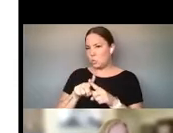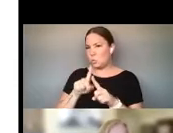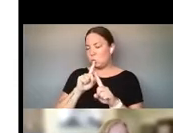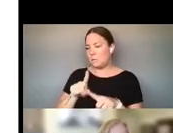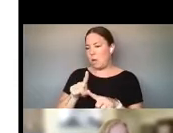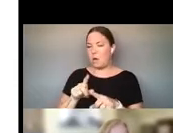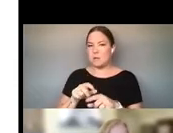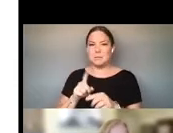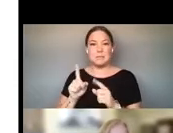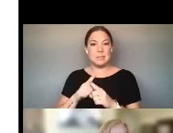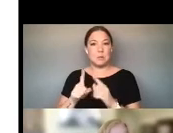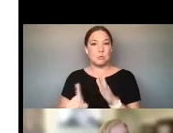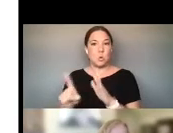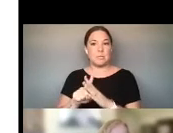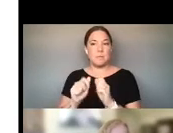in music.